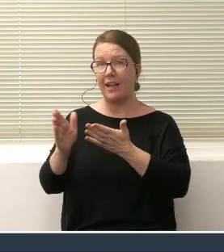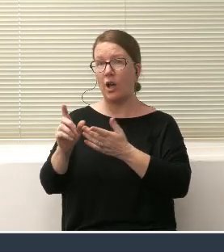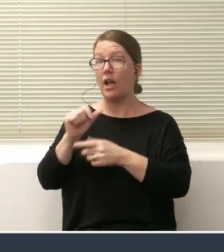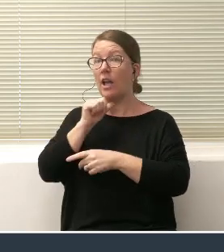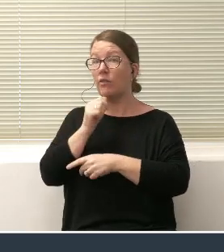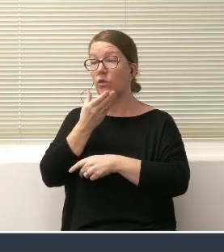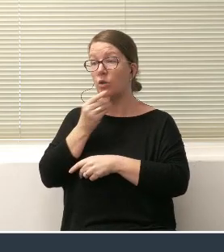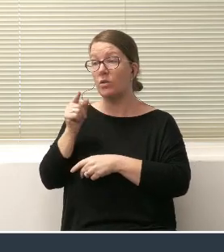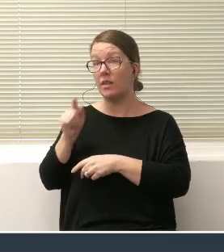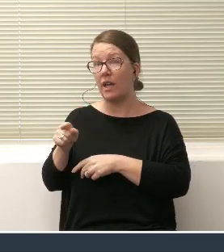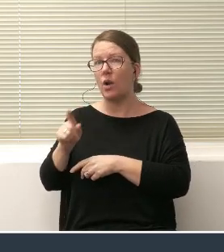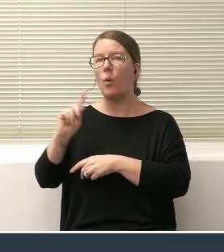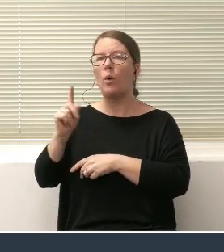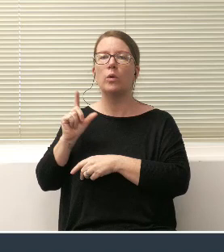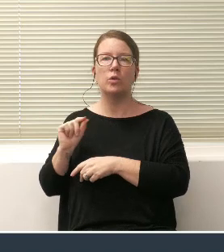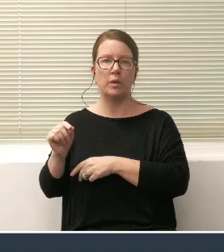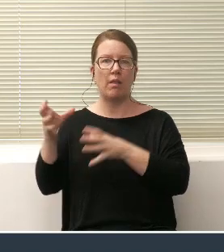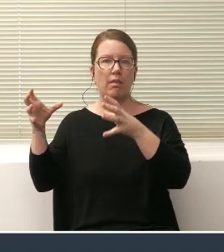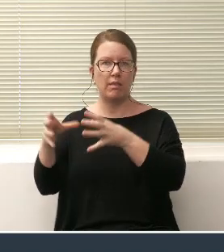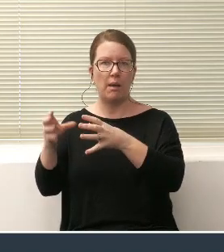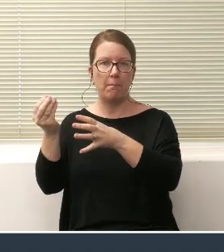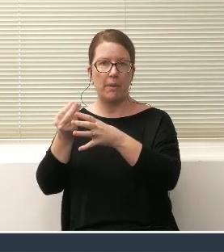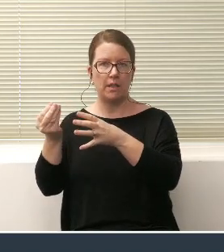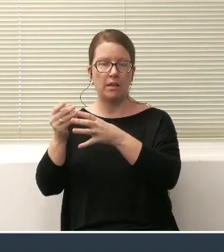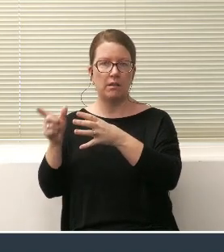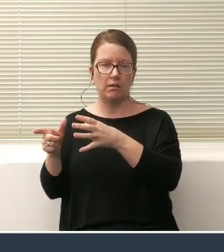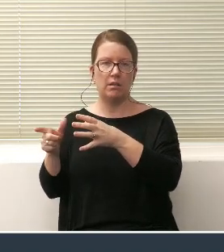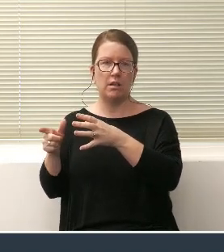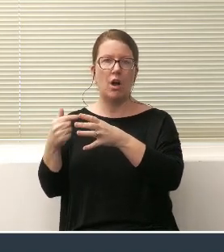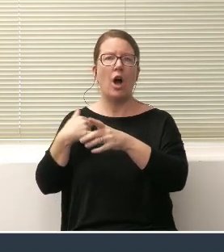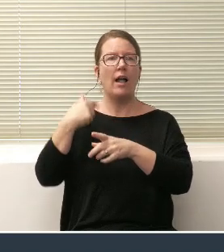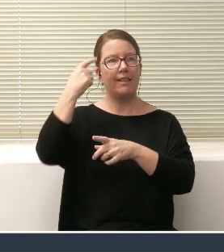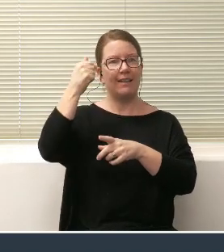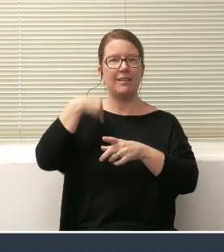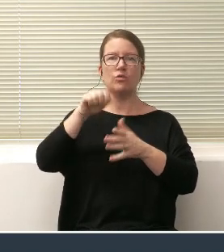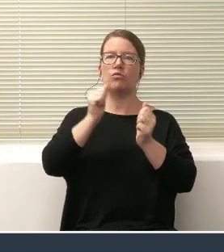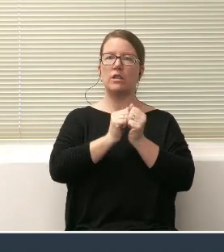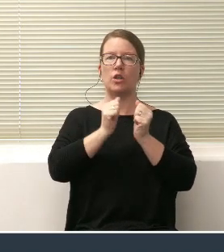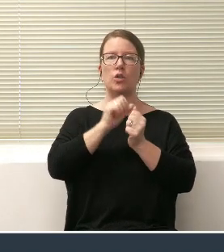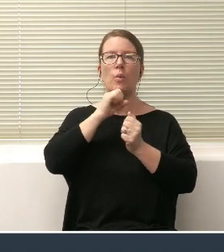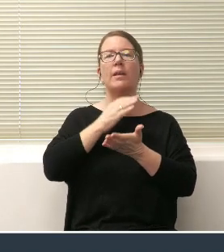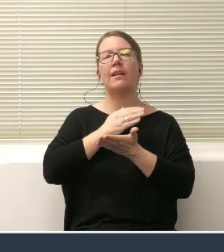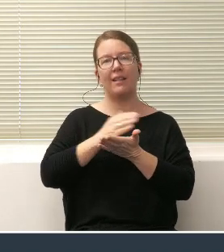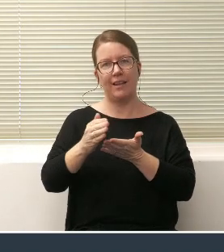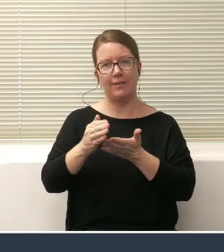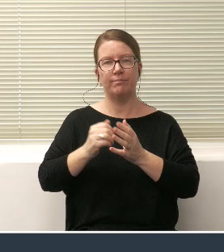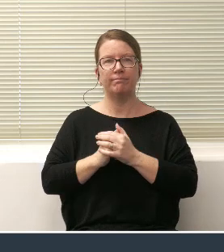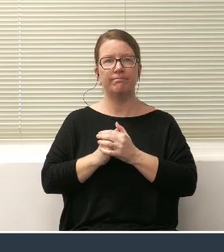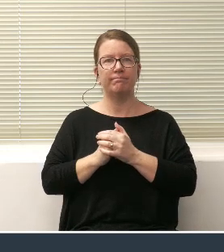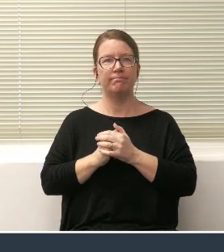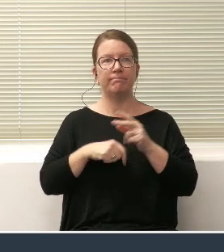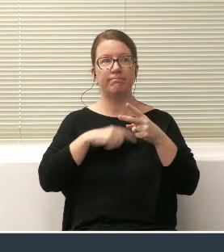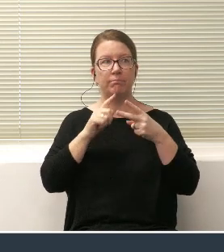we're going to do with it? Thank you. Yeah, and I think the fact that this resolution is actually going to make it very clear will certainly assist with that as well.